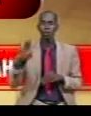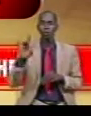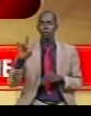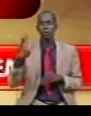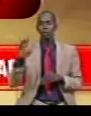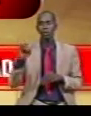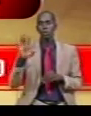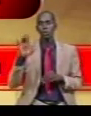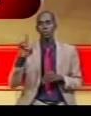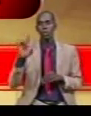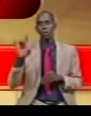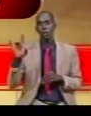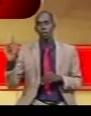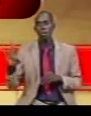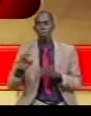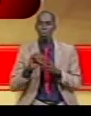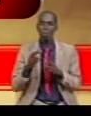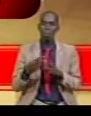0802-860-5188 or